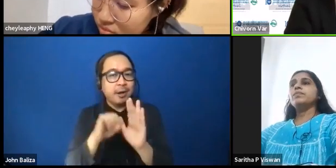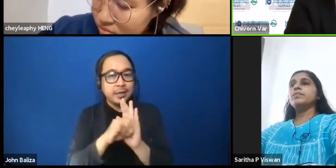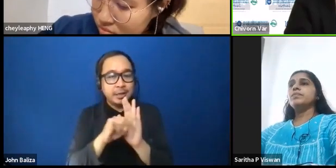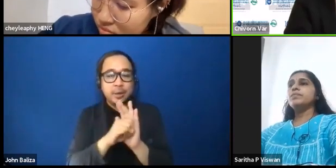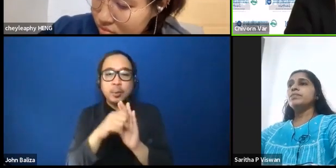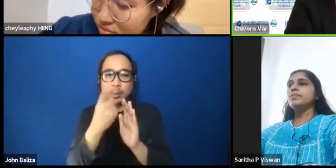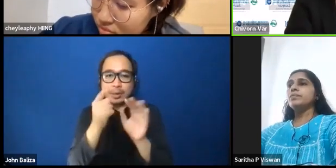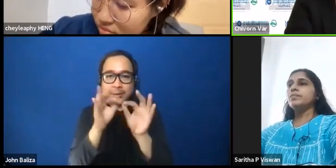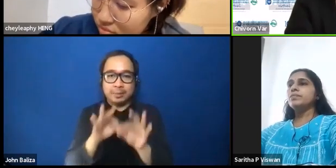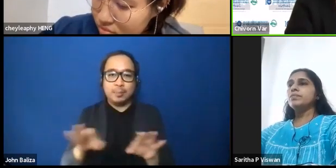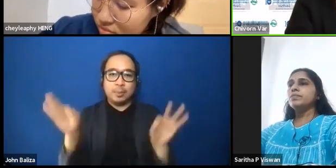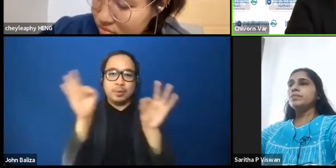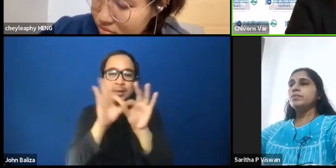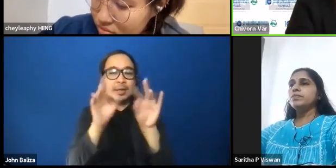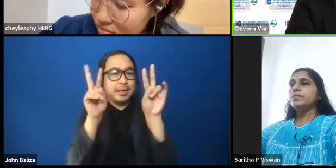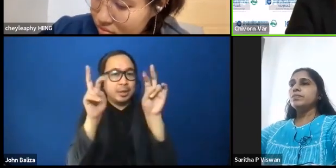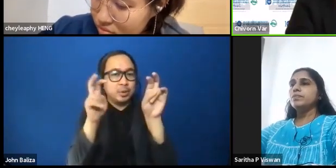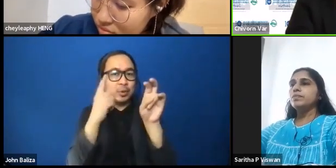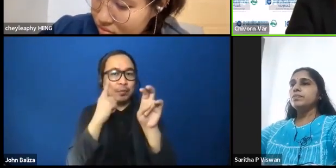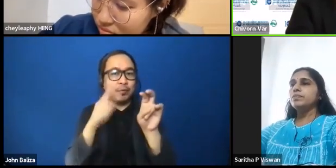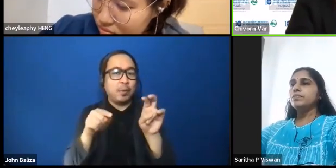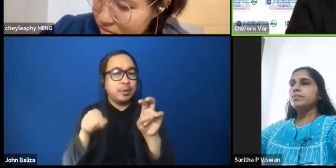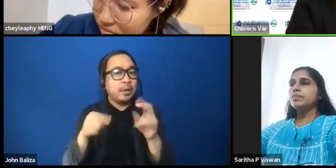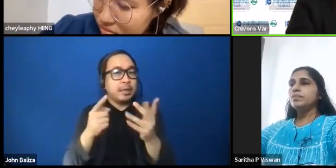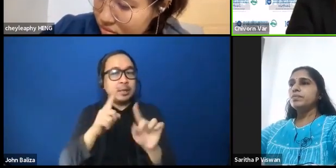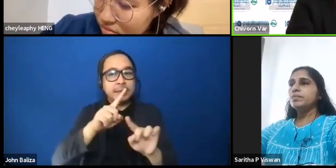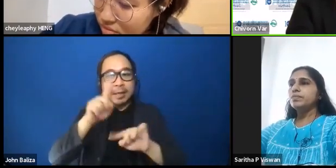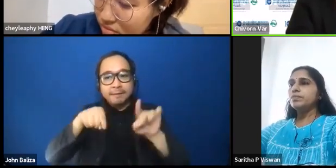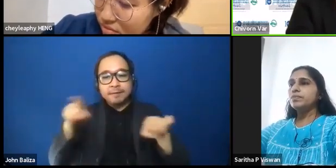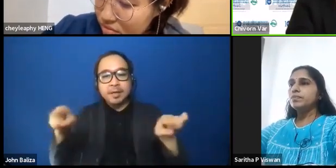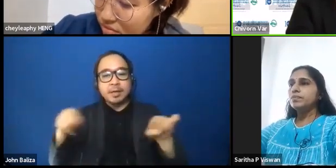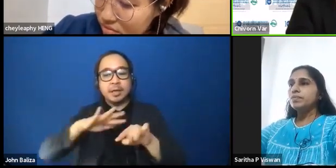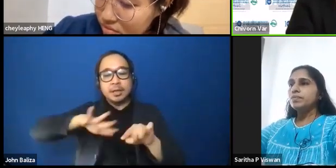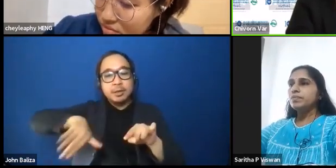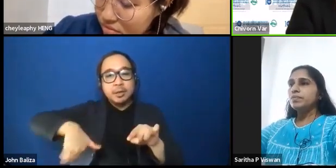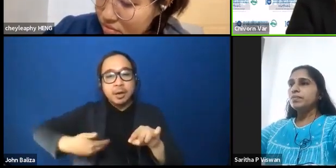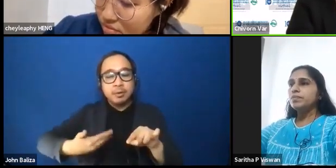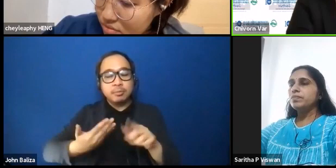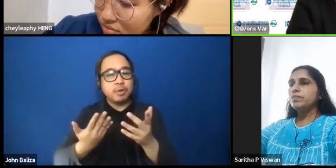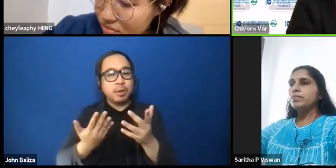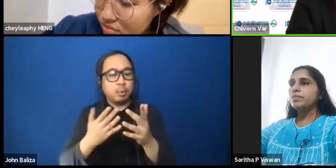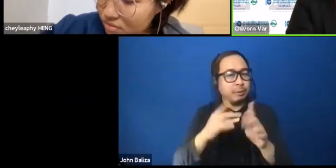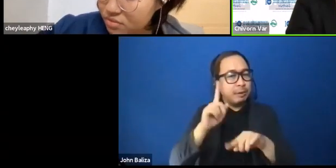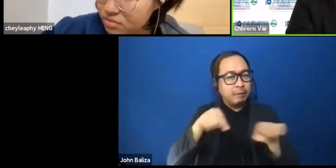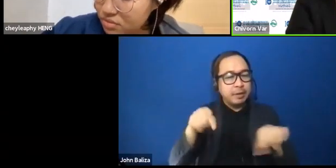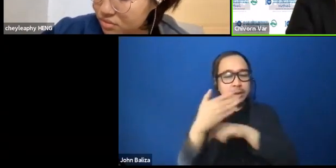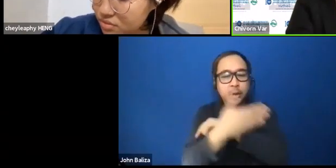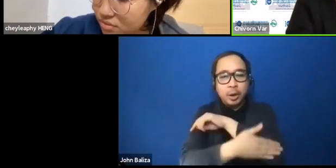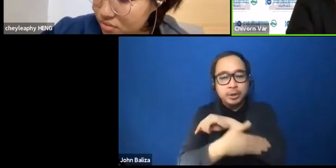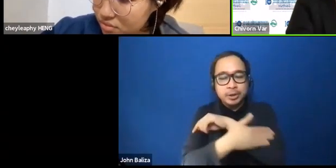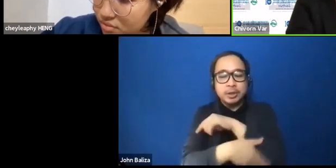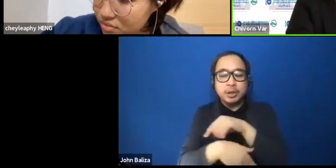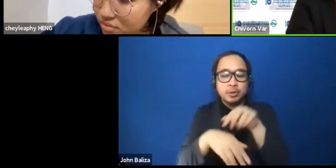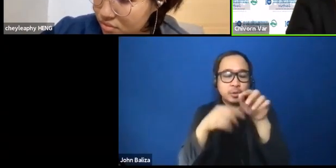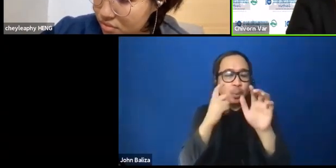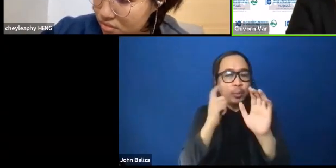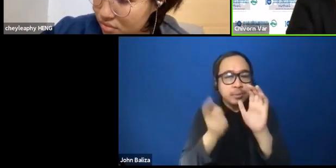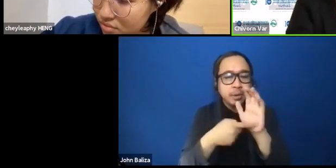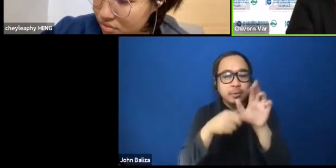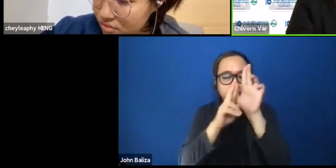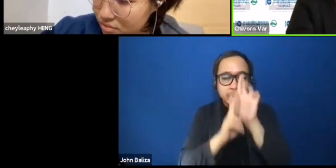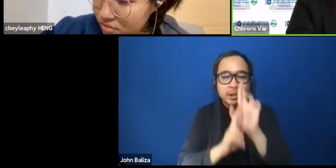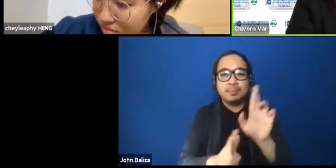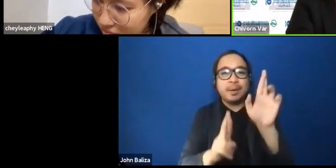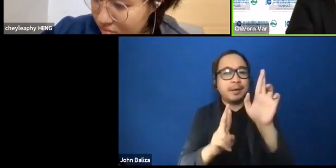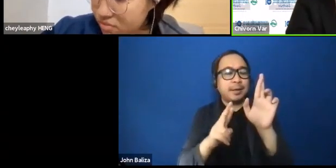issues for the countries to ensure respect for all gender diversities and ensure basic rights of